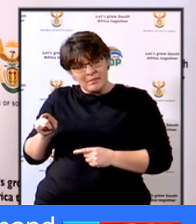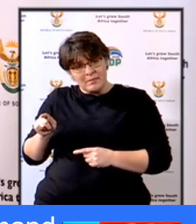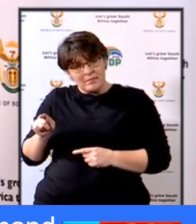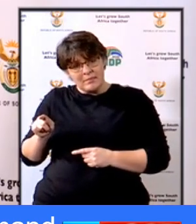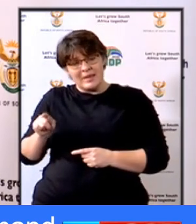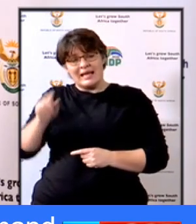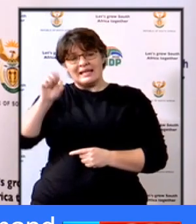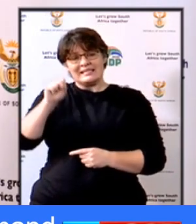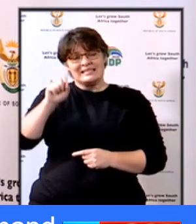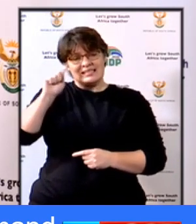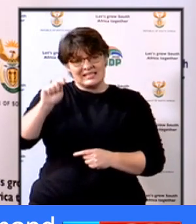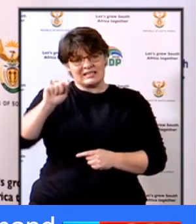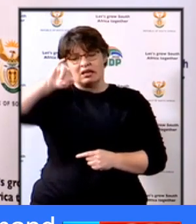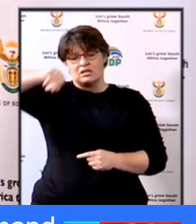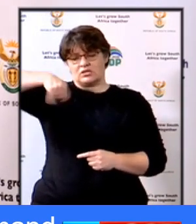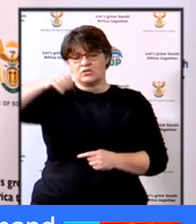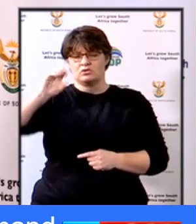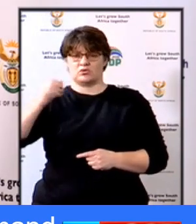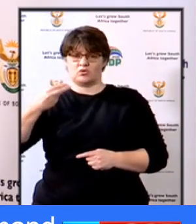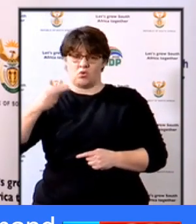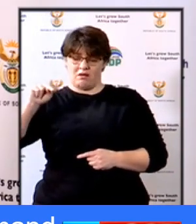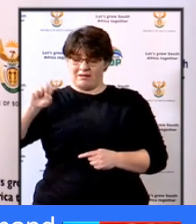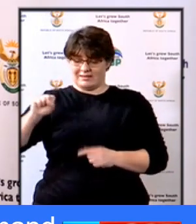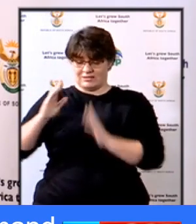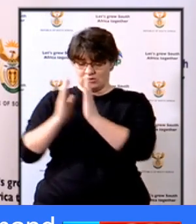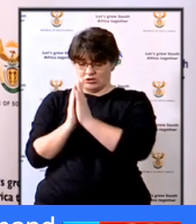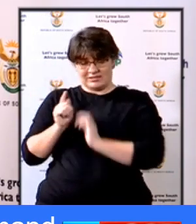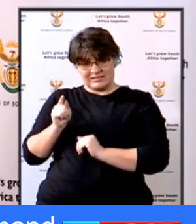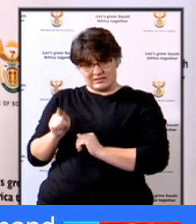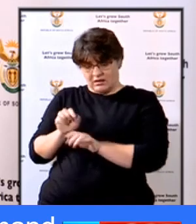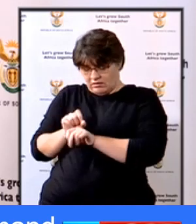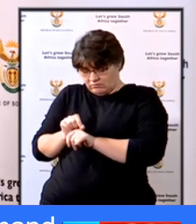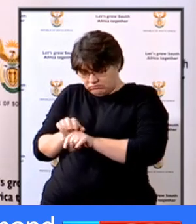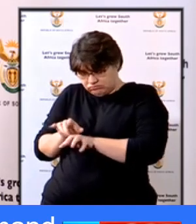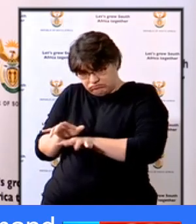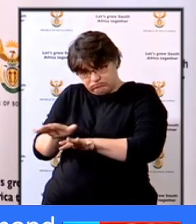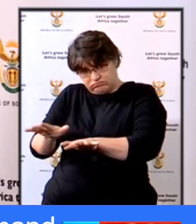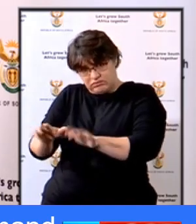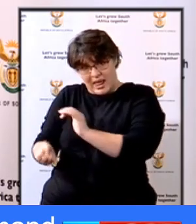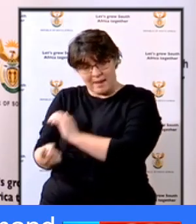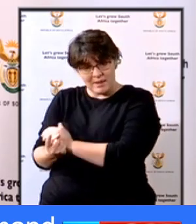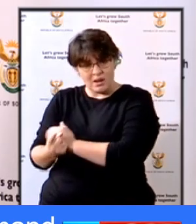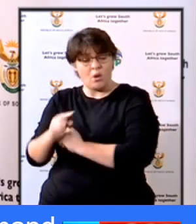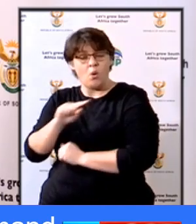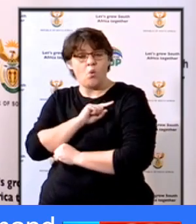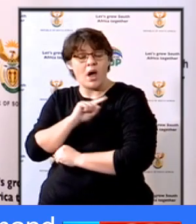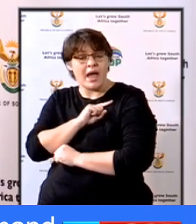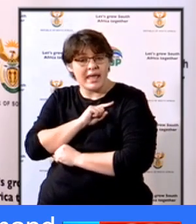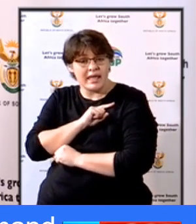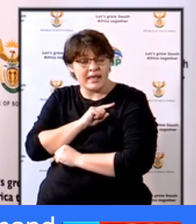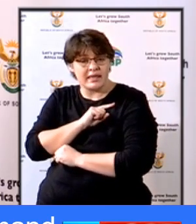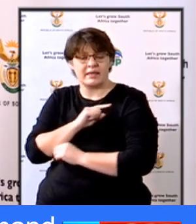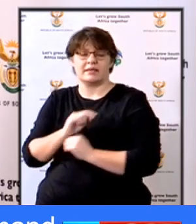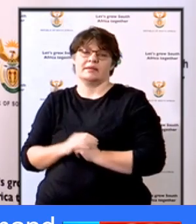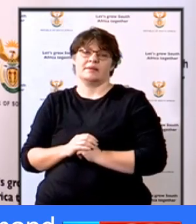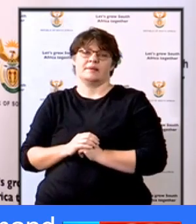John's, when that spreading happened, it was because, amongst others,